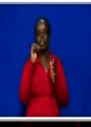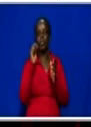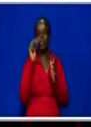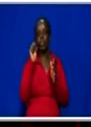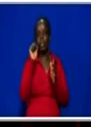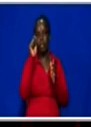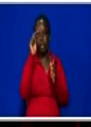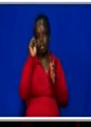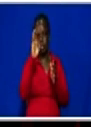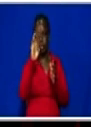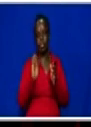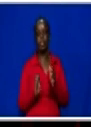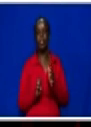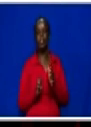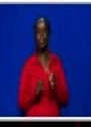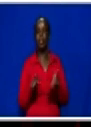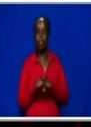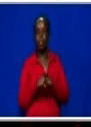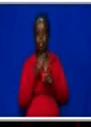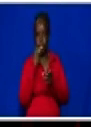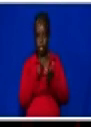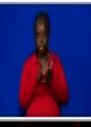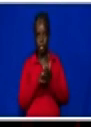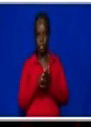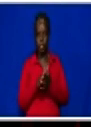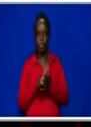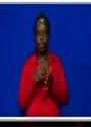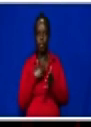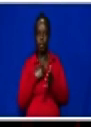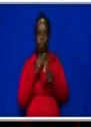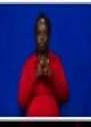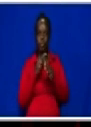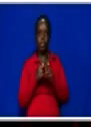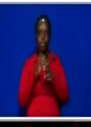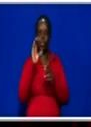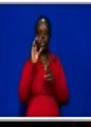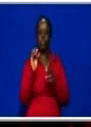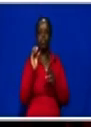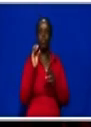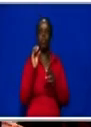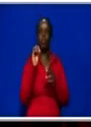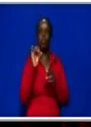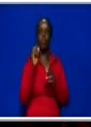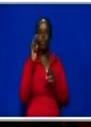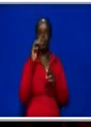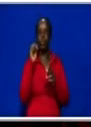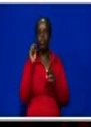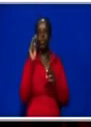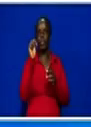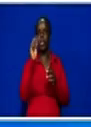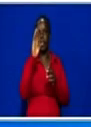seen incomplete dominance. I also mentioned we have what we call co-dominance. What is